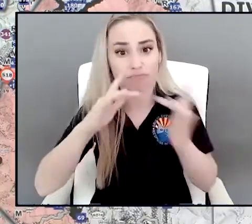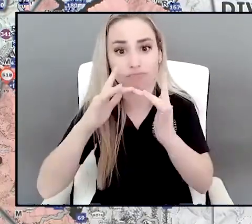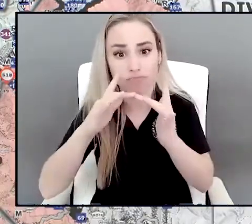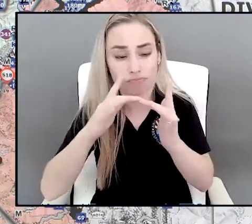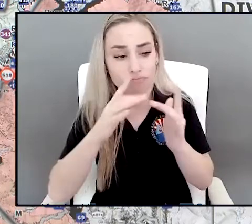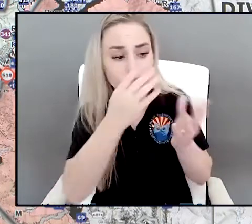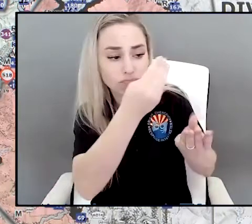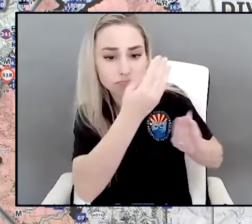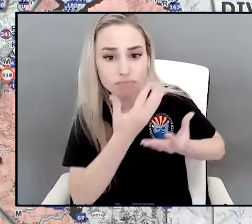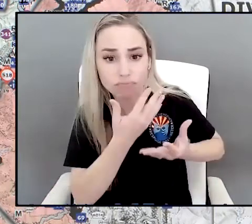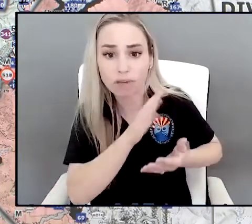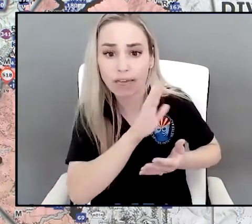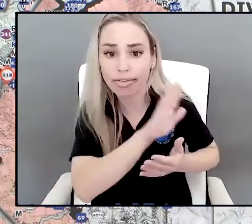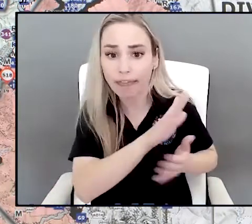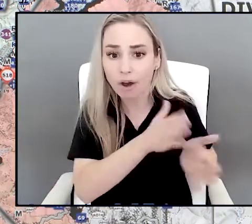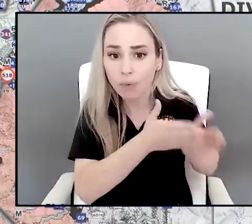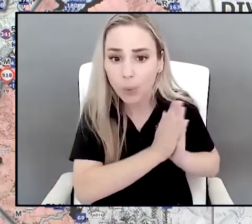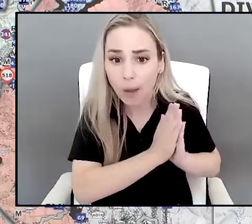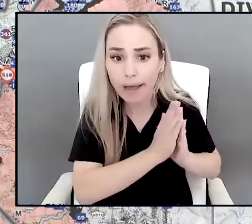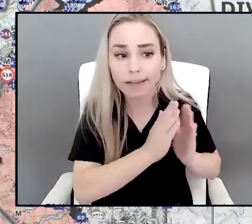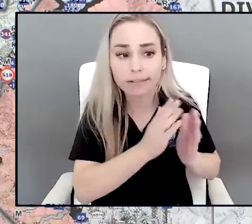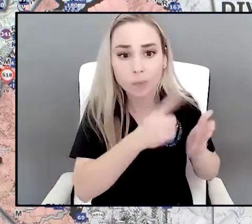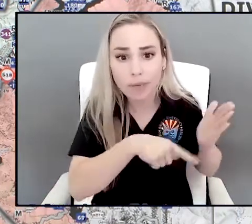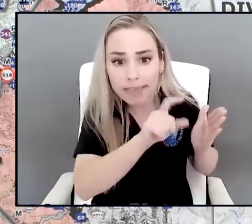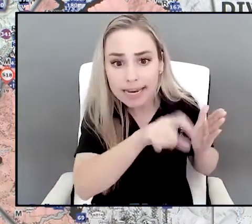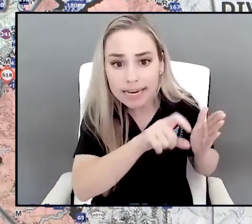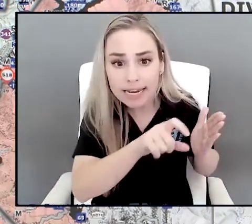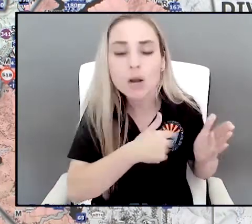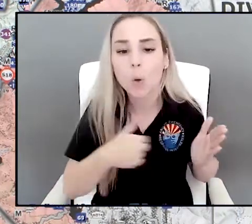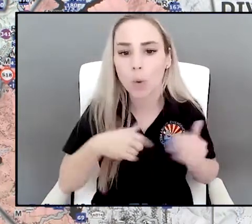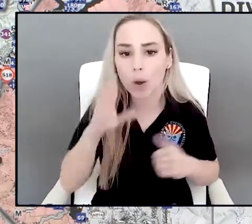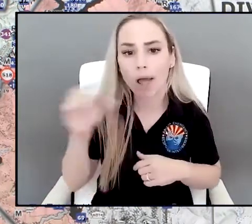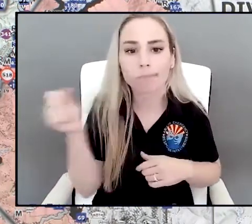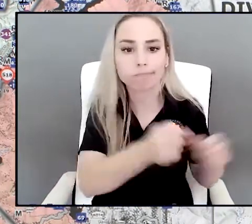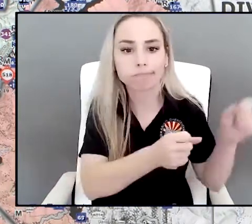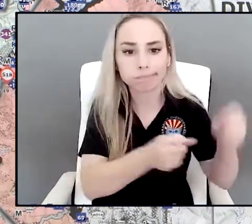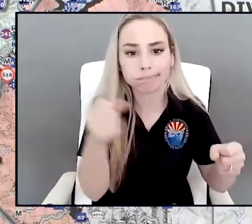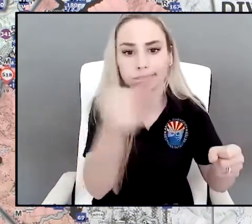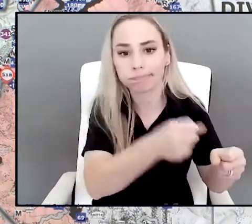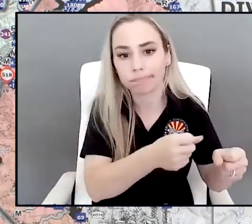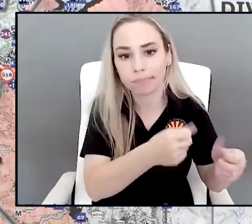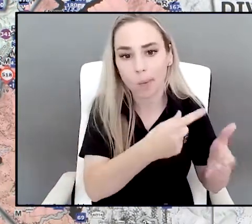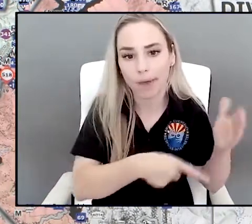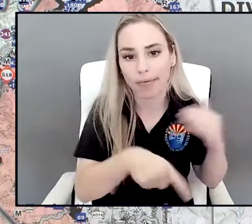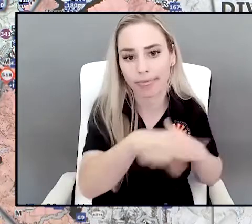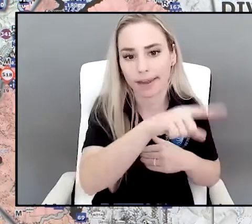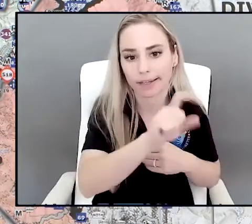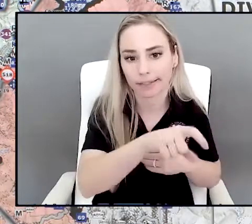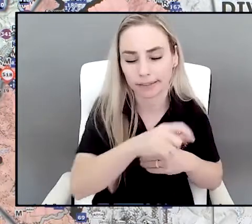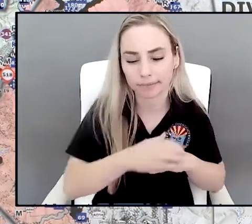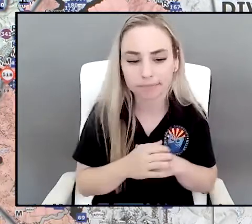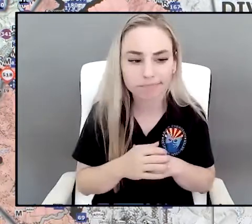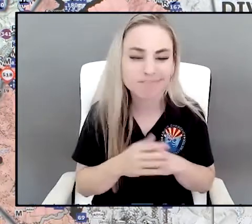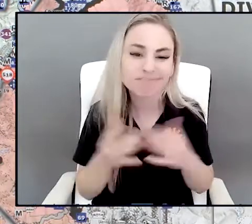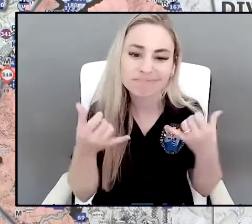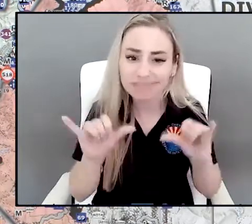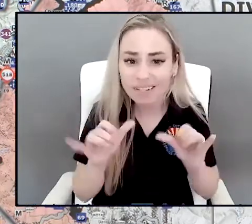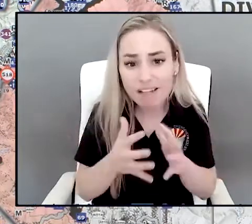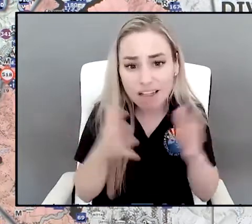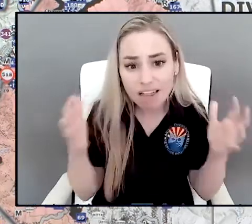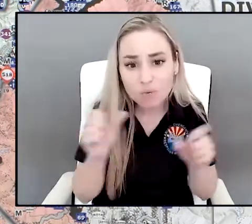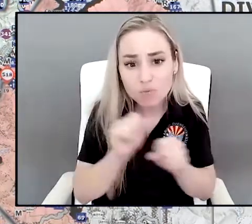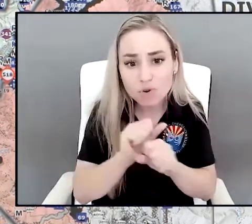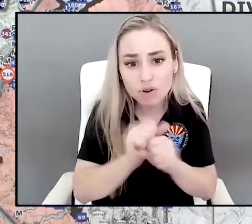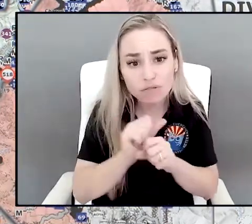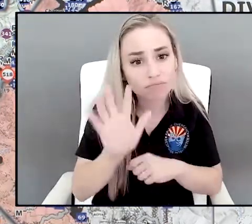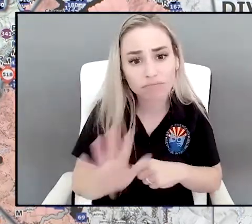needs and their requests. We'll try to get them the resources that they need to accomplish the work that's out there. So there's still a lot of